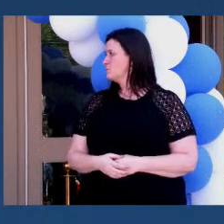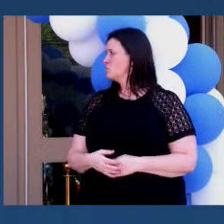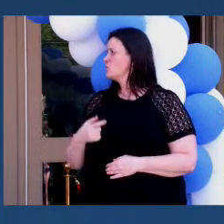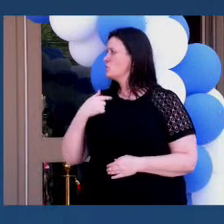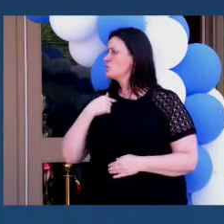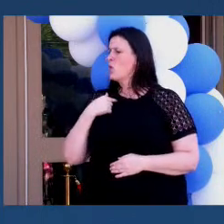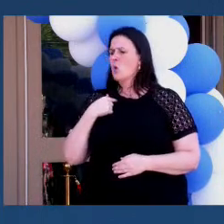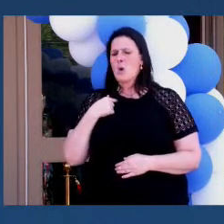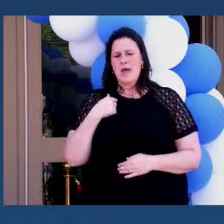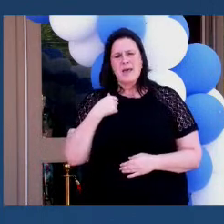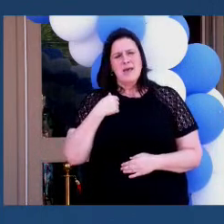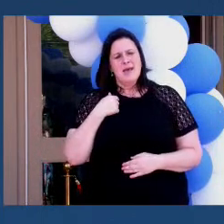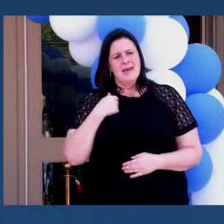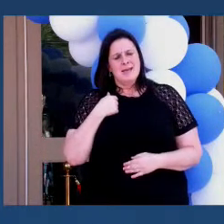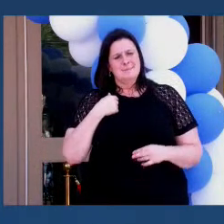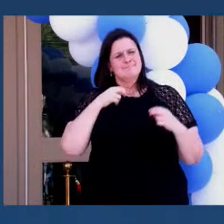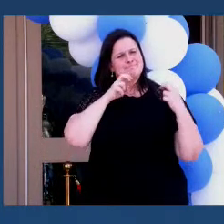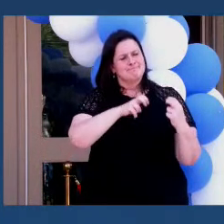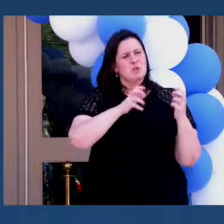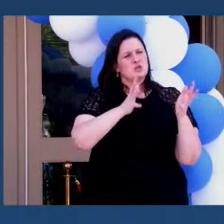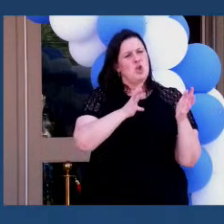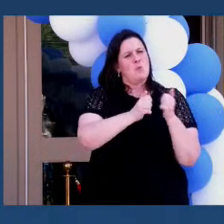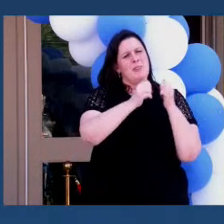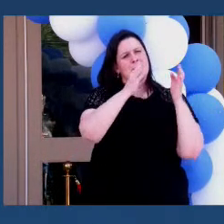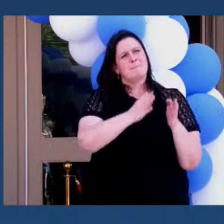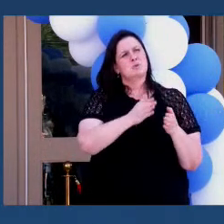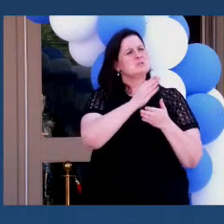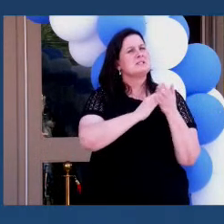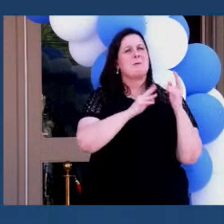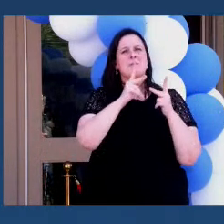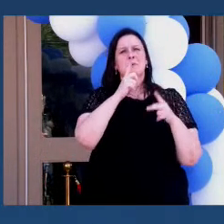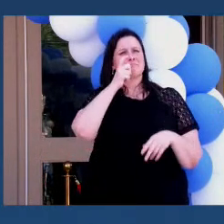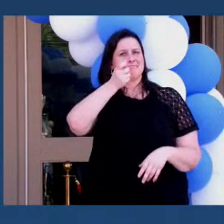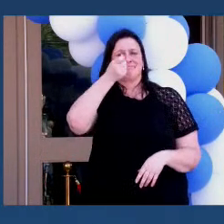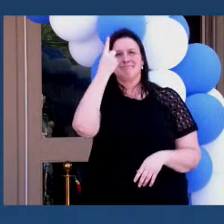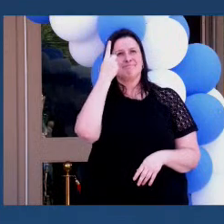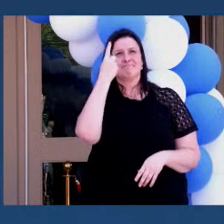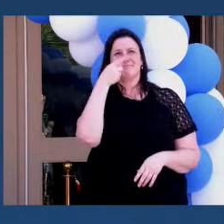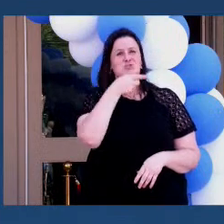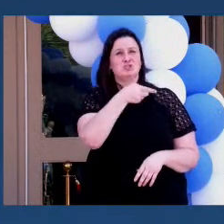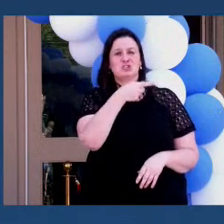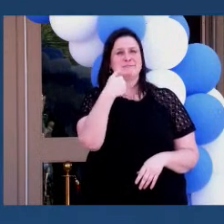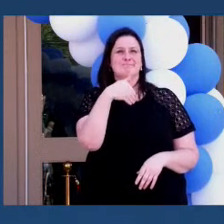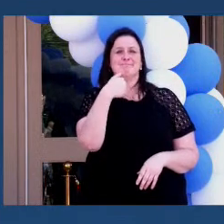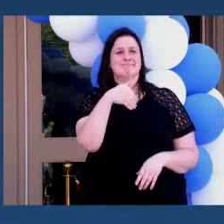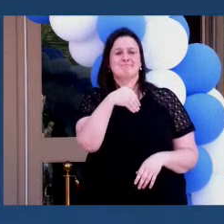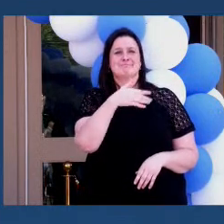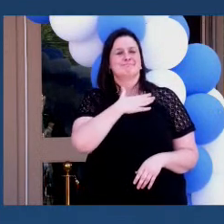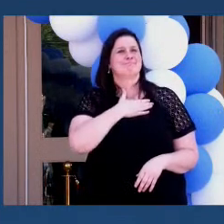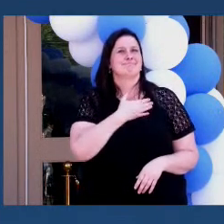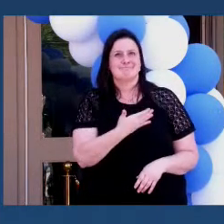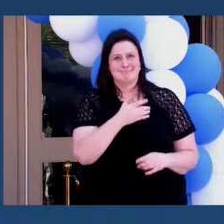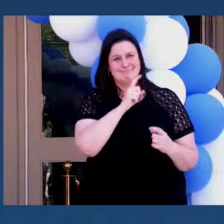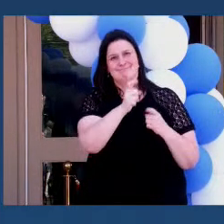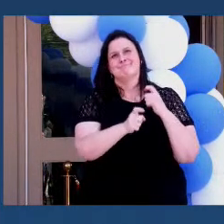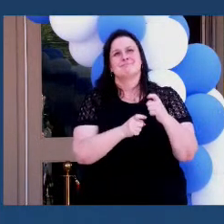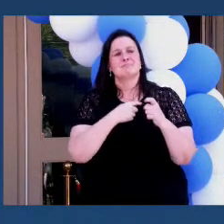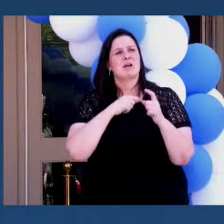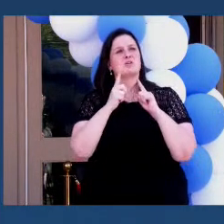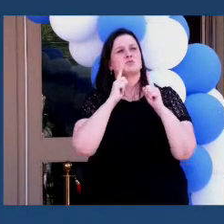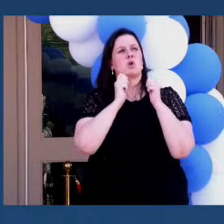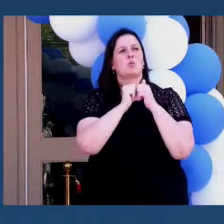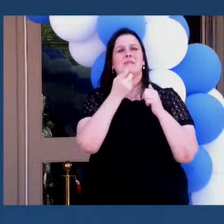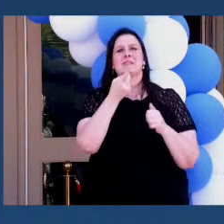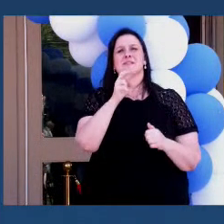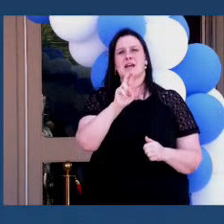sit down and I talk to a person that some people won't even understand how much she's given. But I talked to Dr.